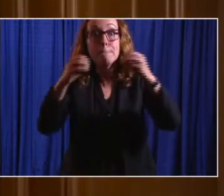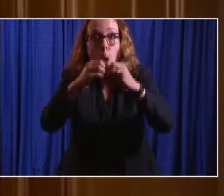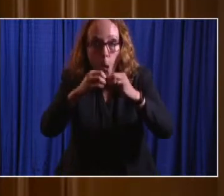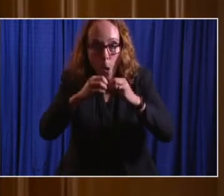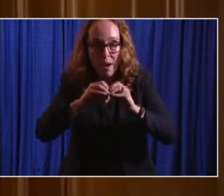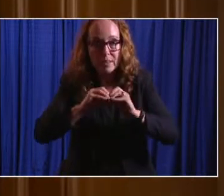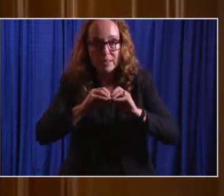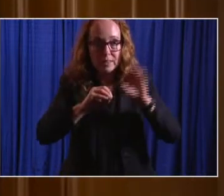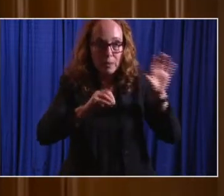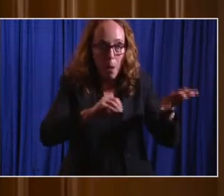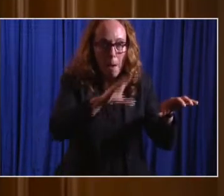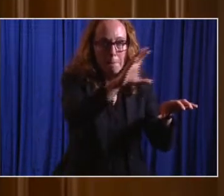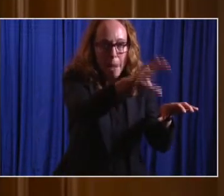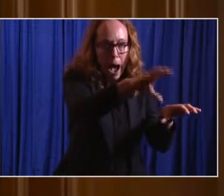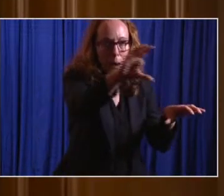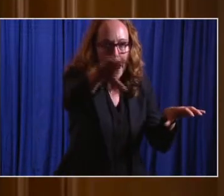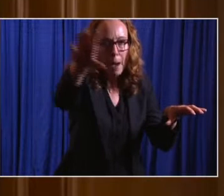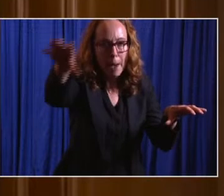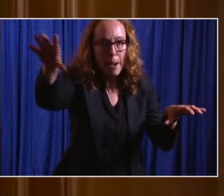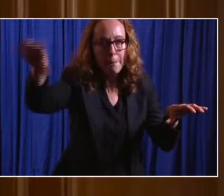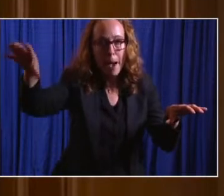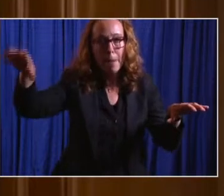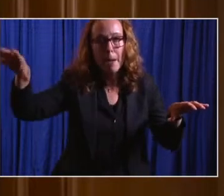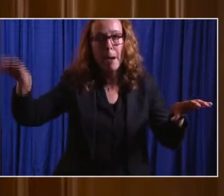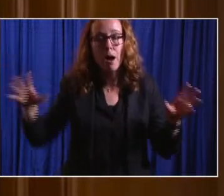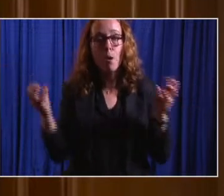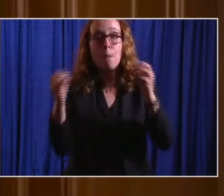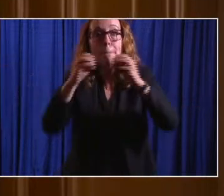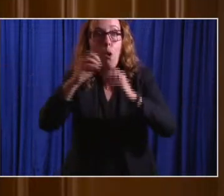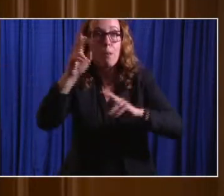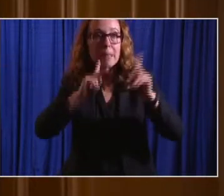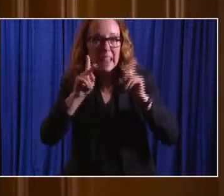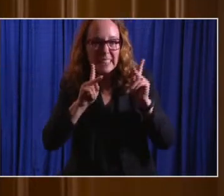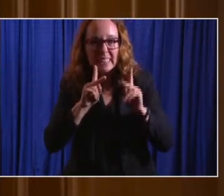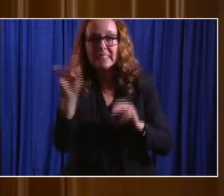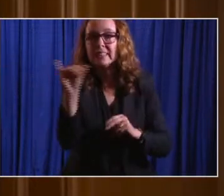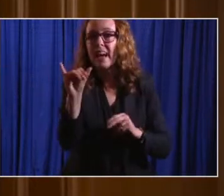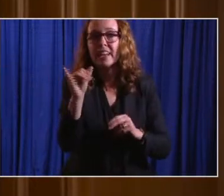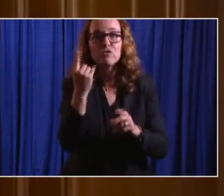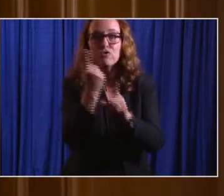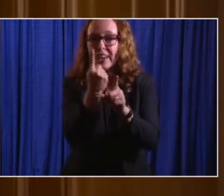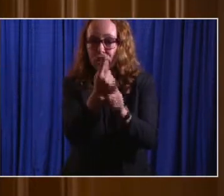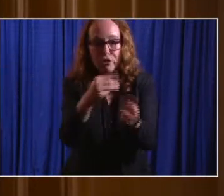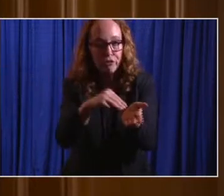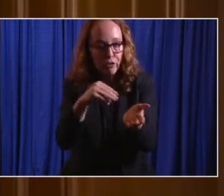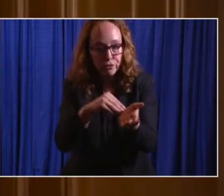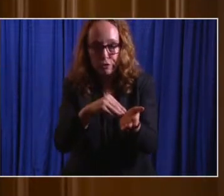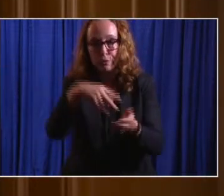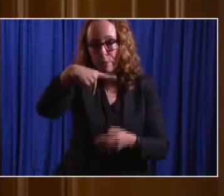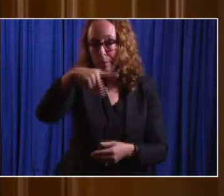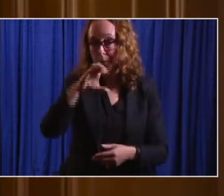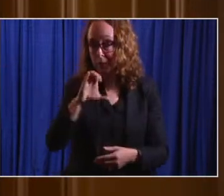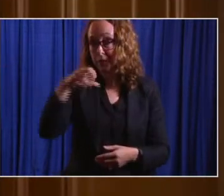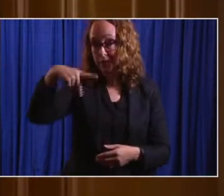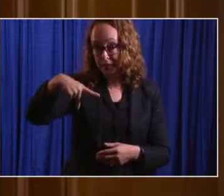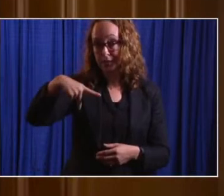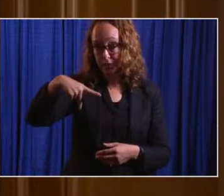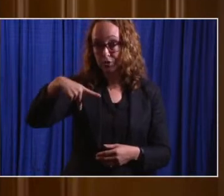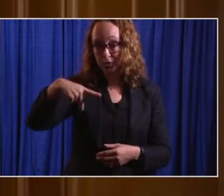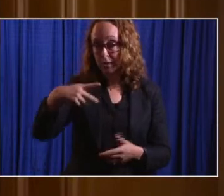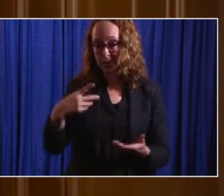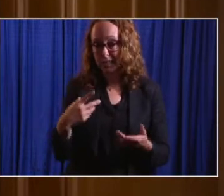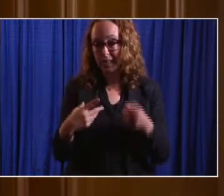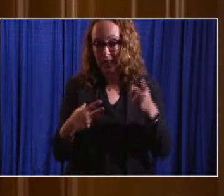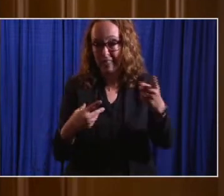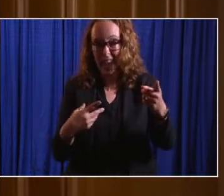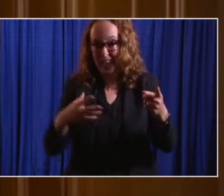example, primary care physicians. You know, we didn't give it to a lot of primary care physicians the first few weeks because some of them could